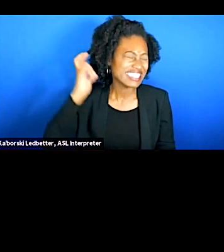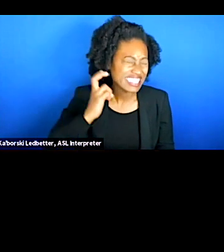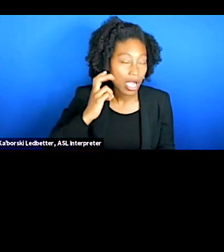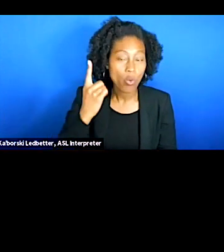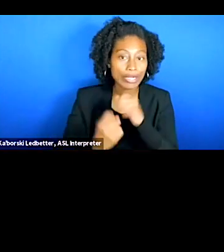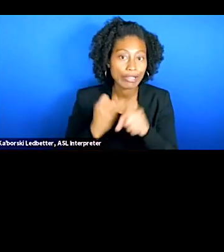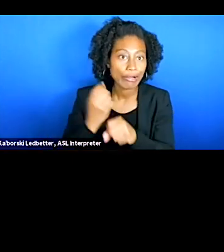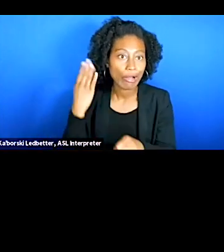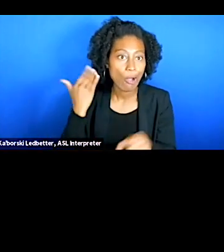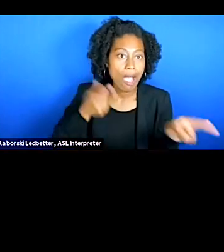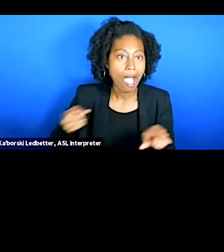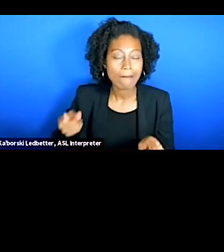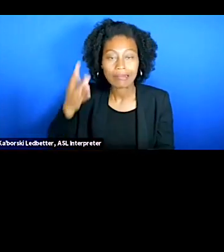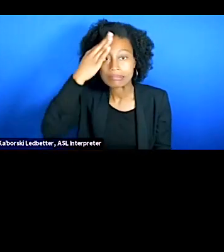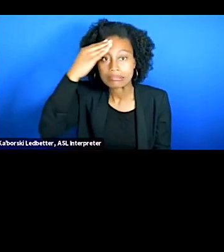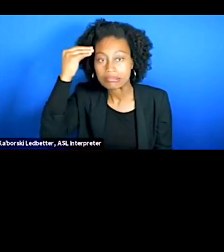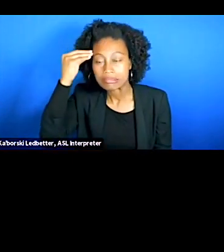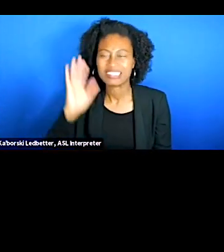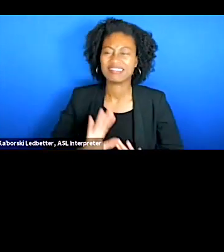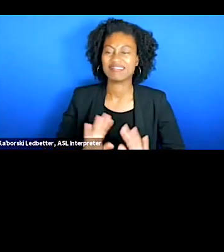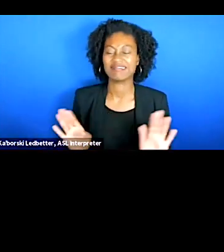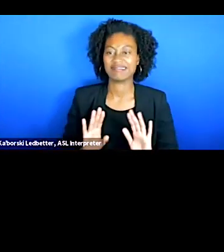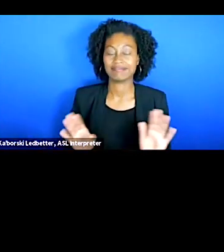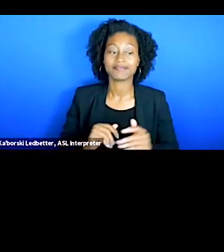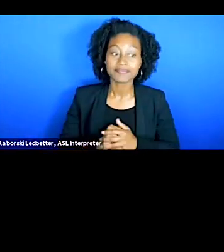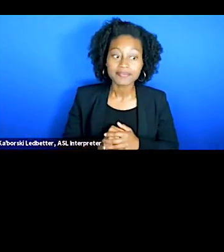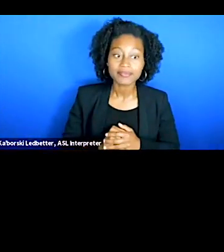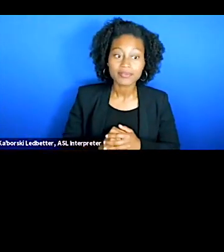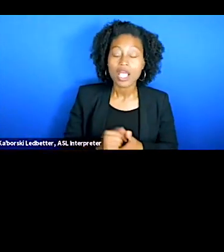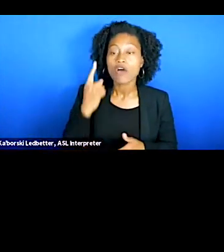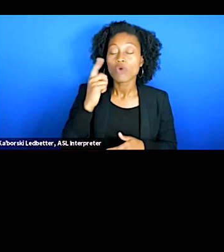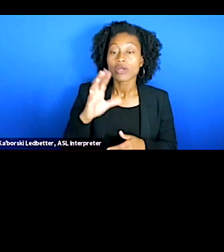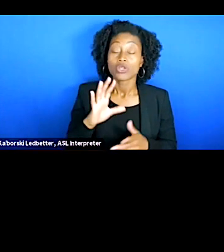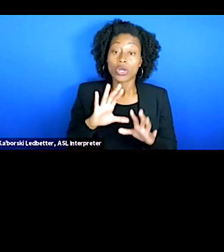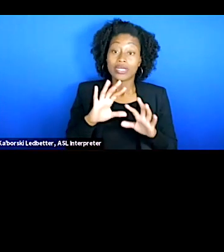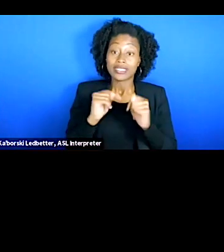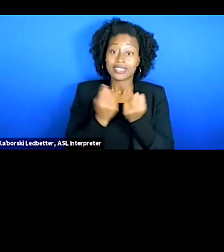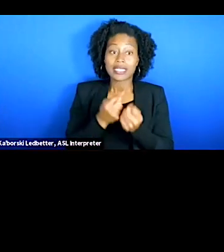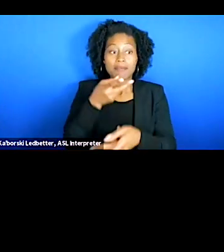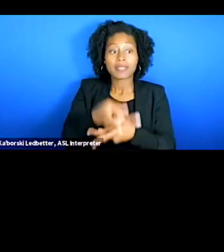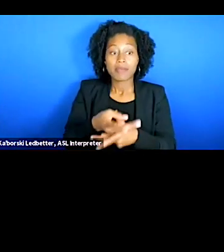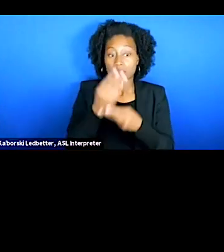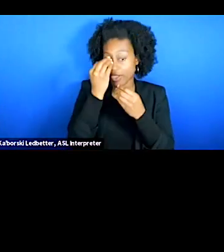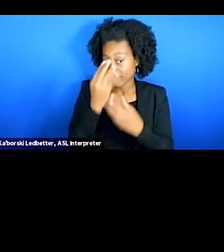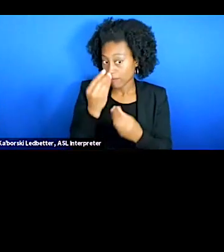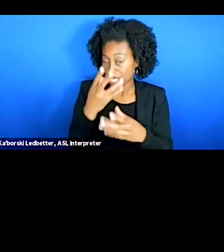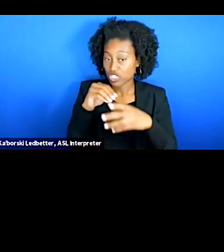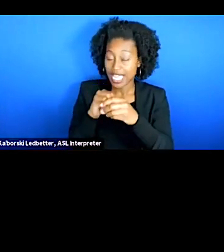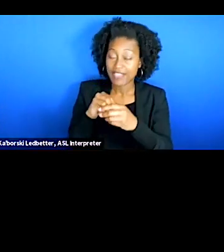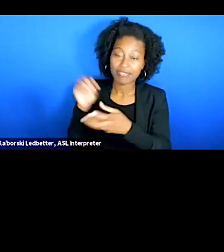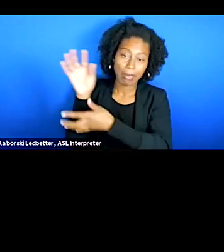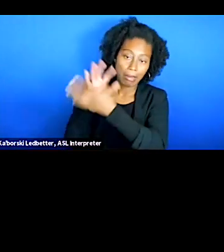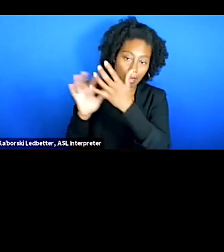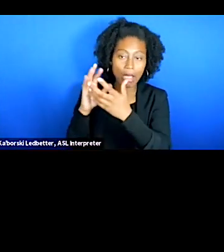team, you should keep your filtering table in the cloud so that everyone knows what pieces of literature have already